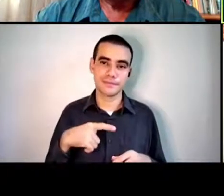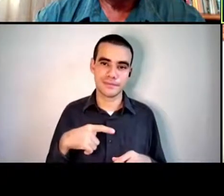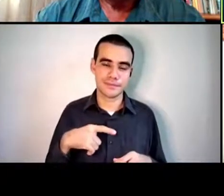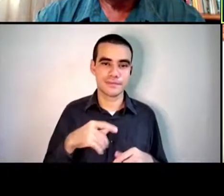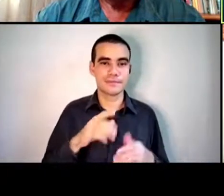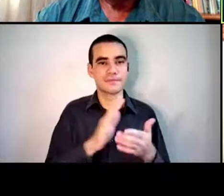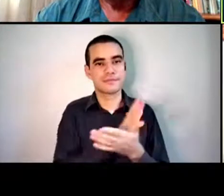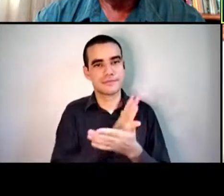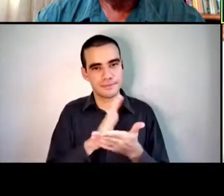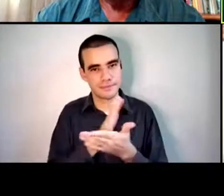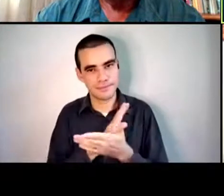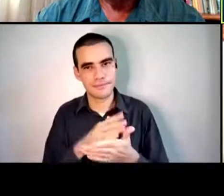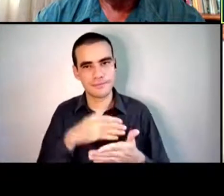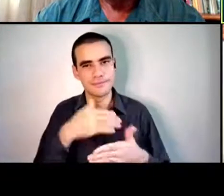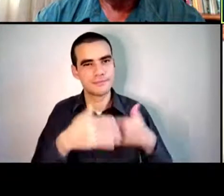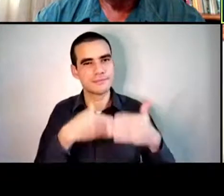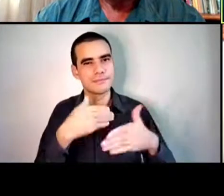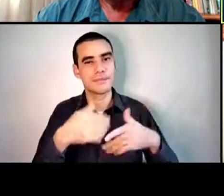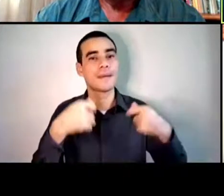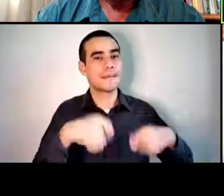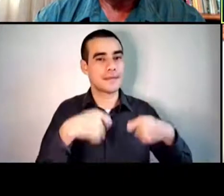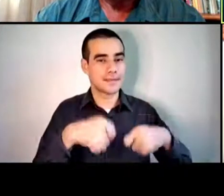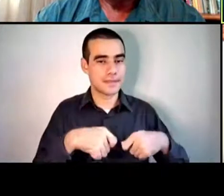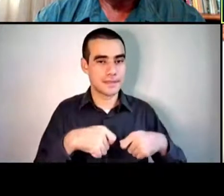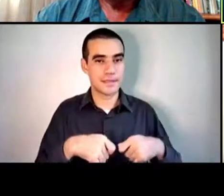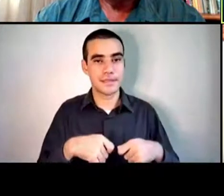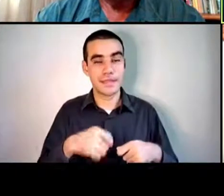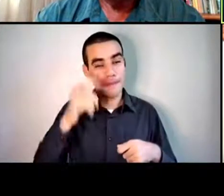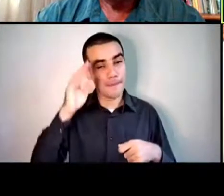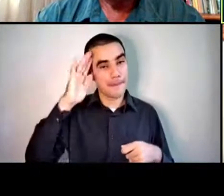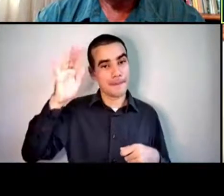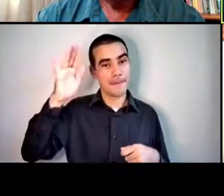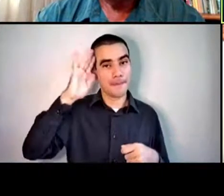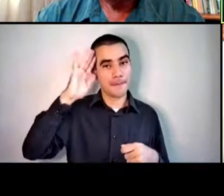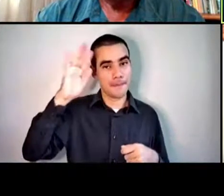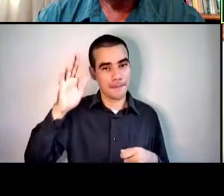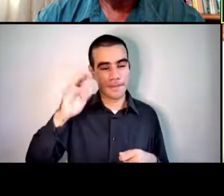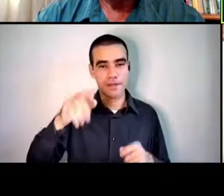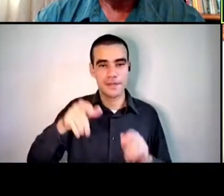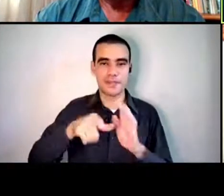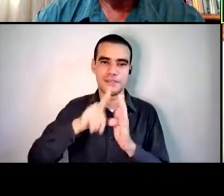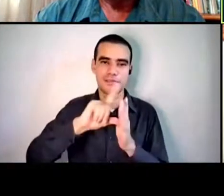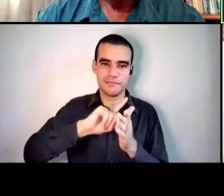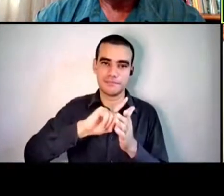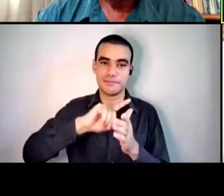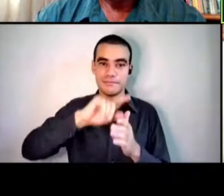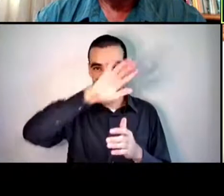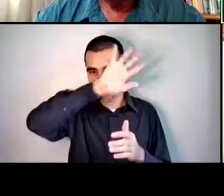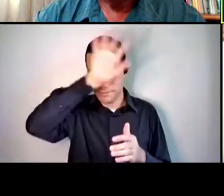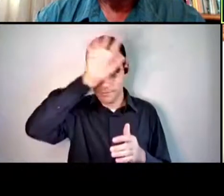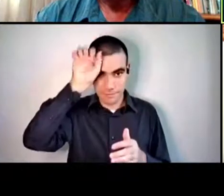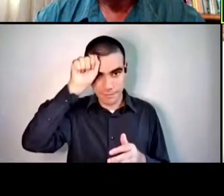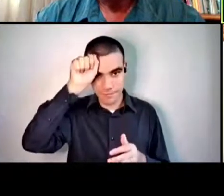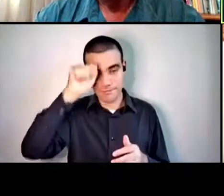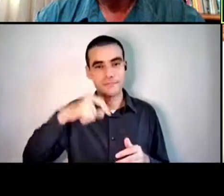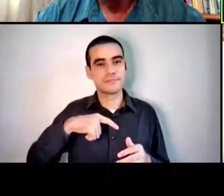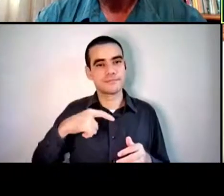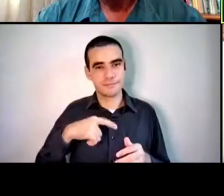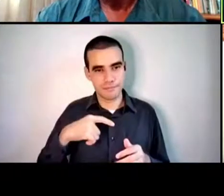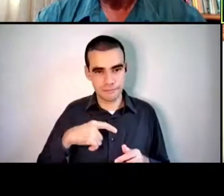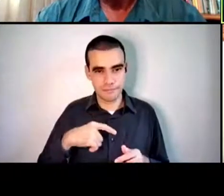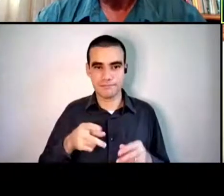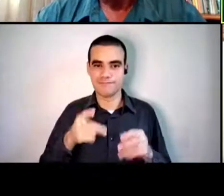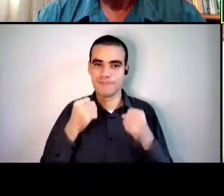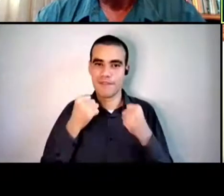of being in the Amazon. There are some things that could be developed, but this has to be